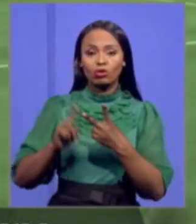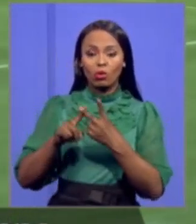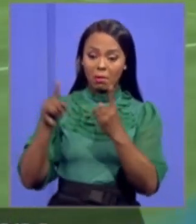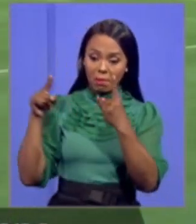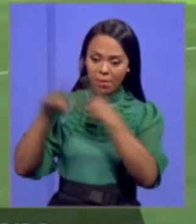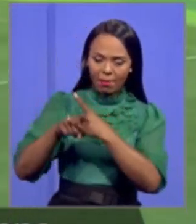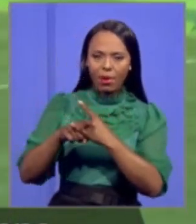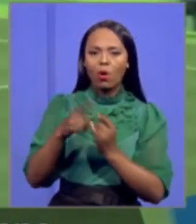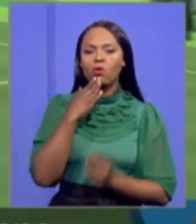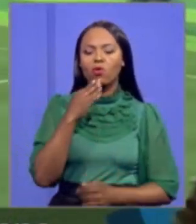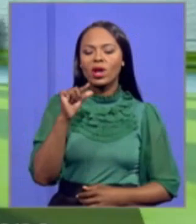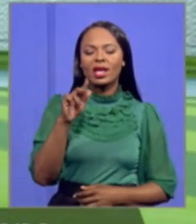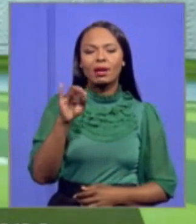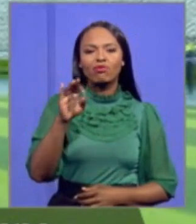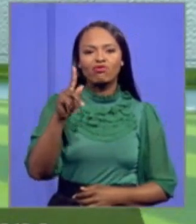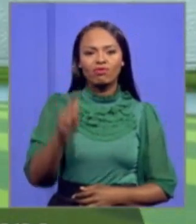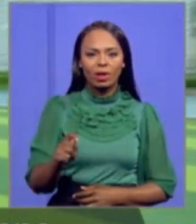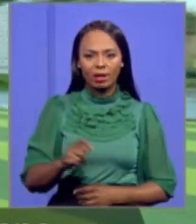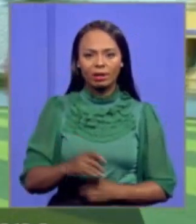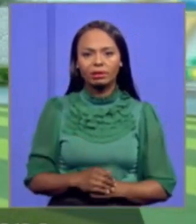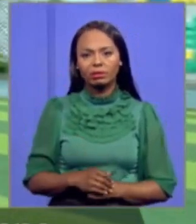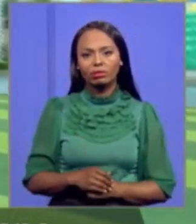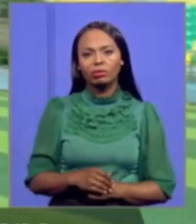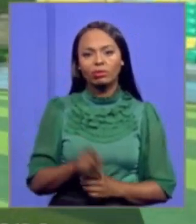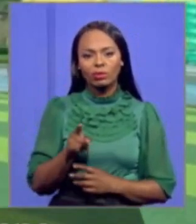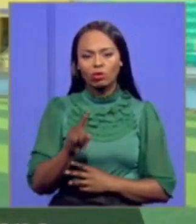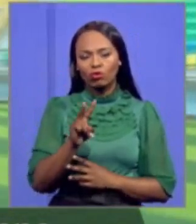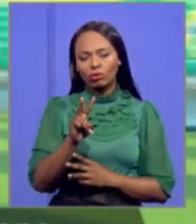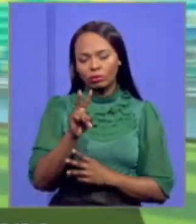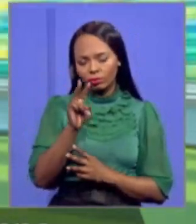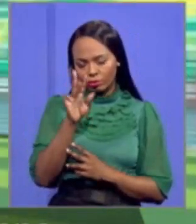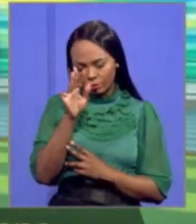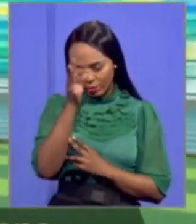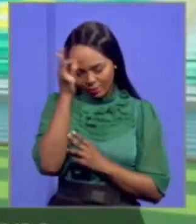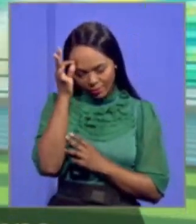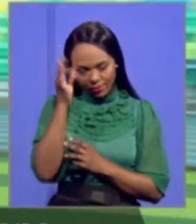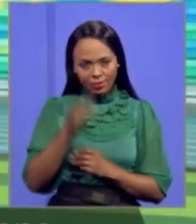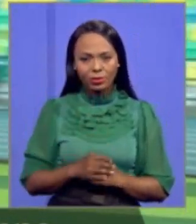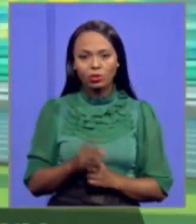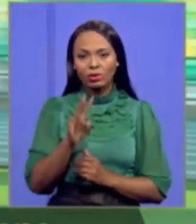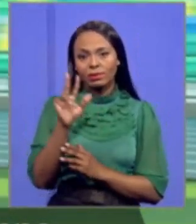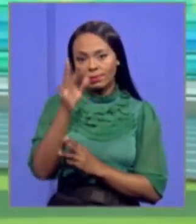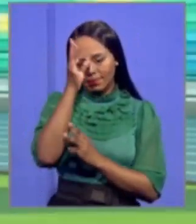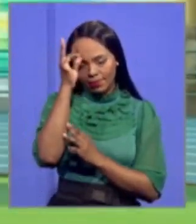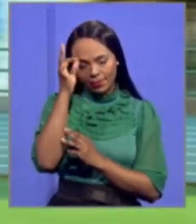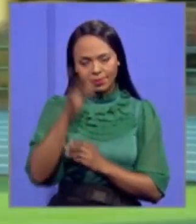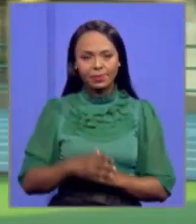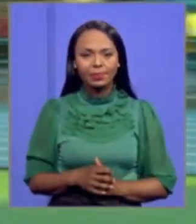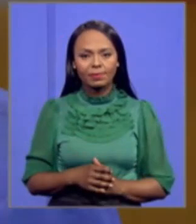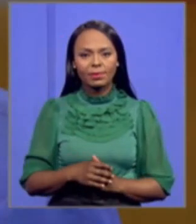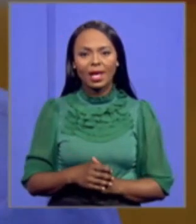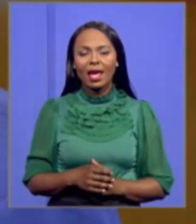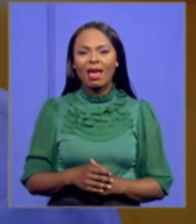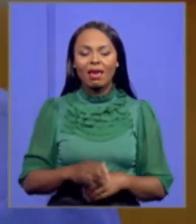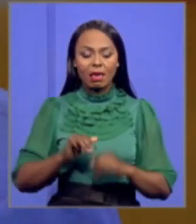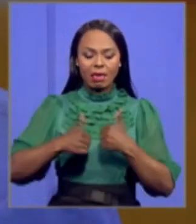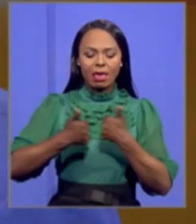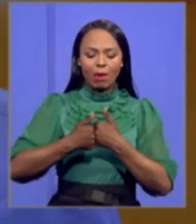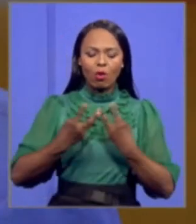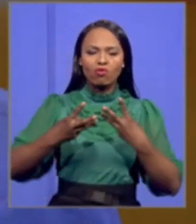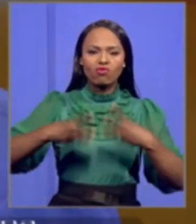Mugisha motsotsong wa bo masomepedi seswai. I think we lost the game in the first 20